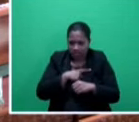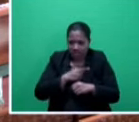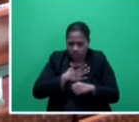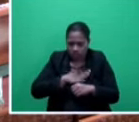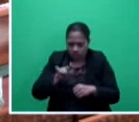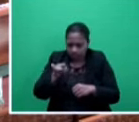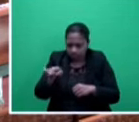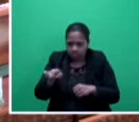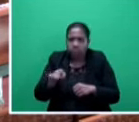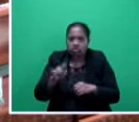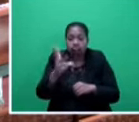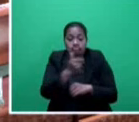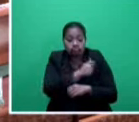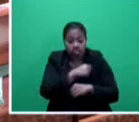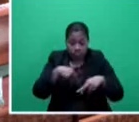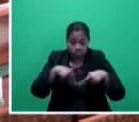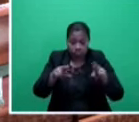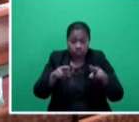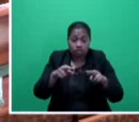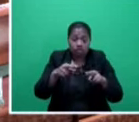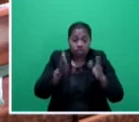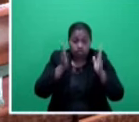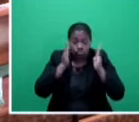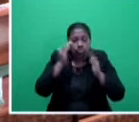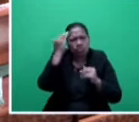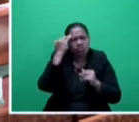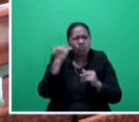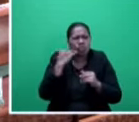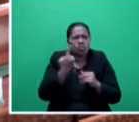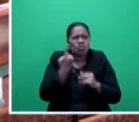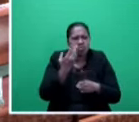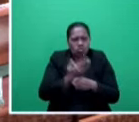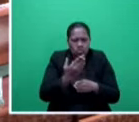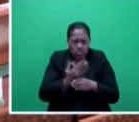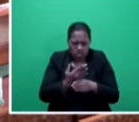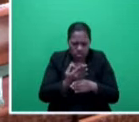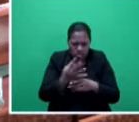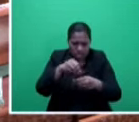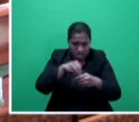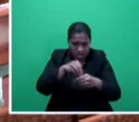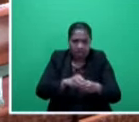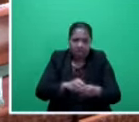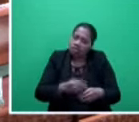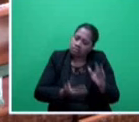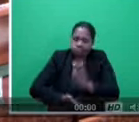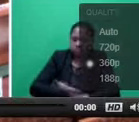and Korean employees of Grace Roads Group be repatriated to Korea.